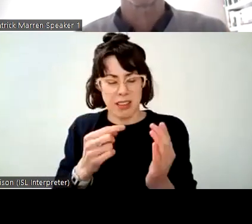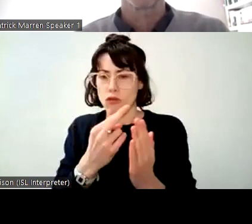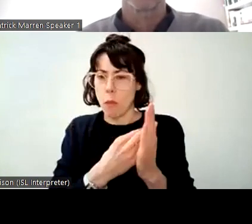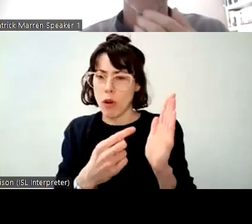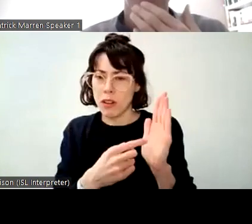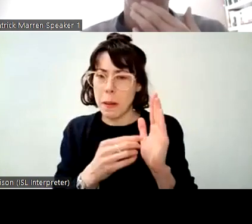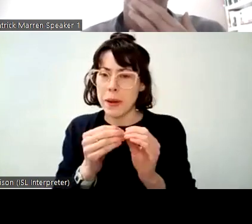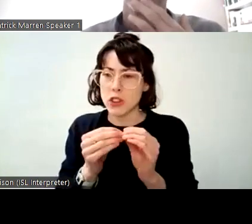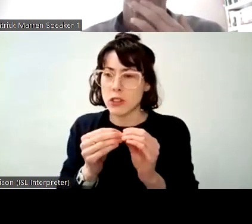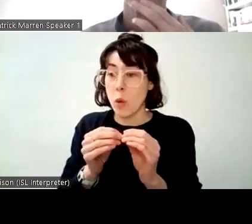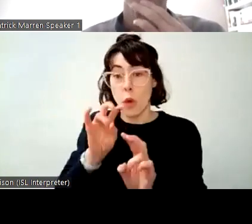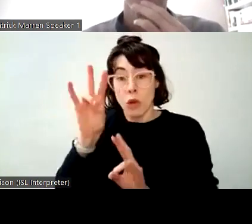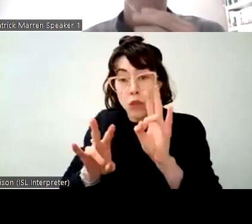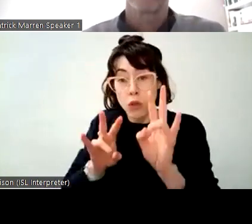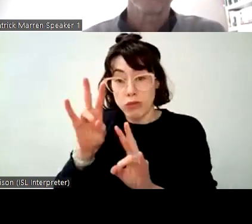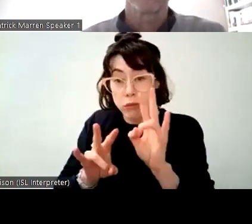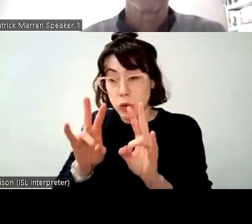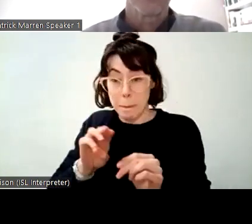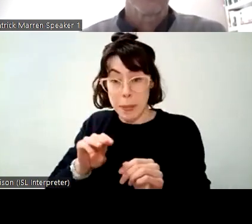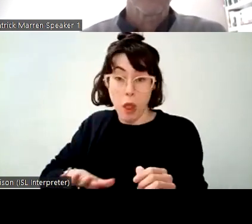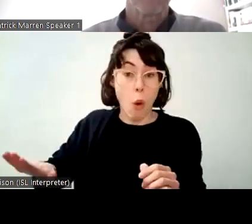those surveyed, half the global population,